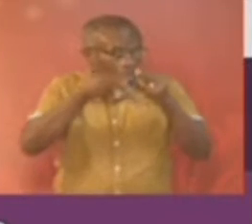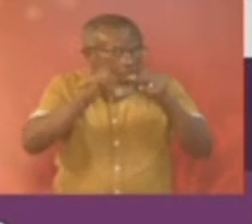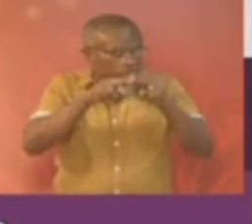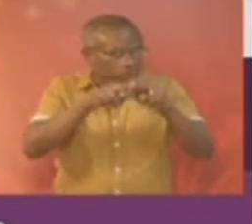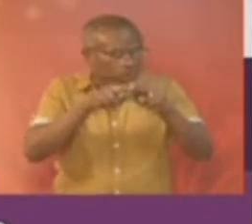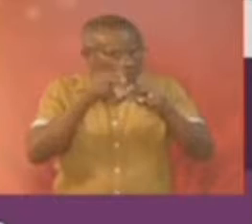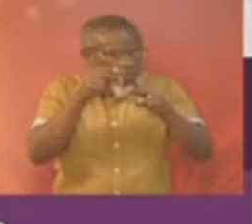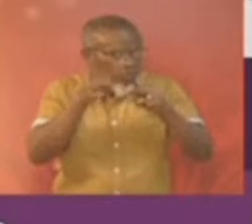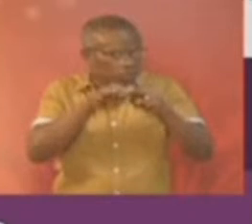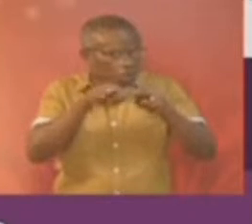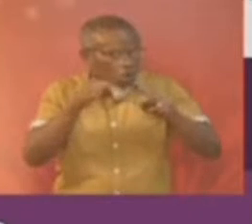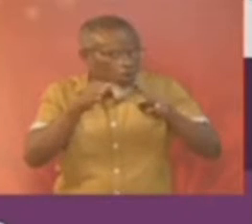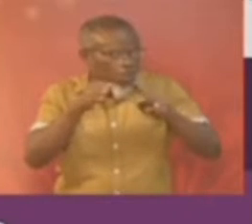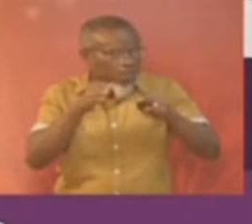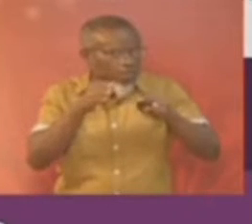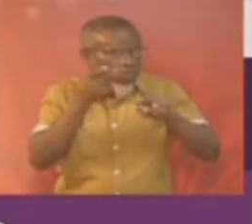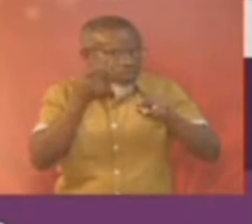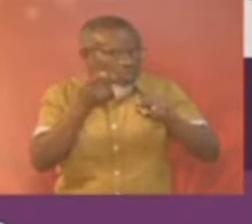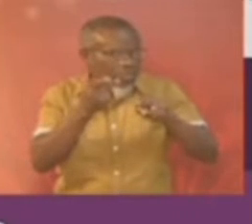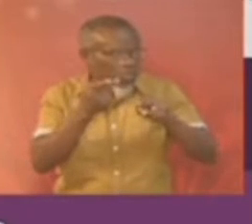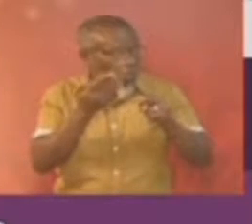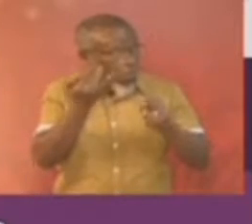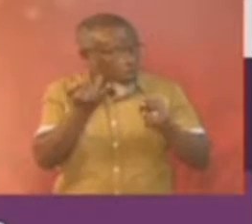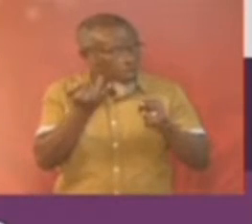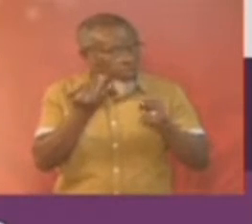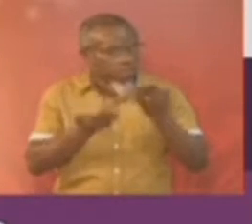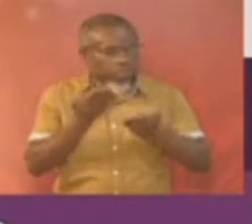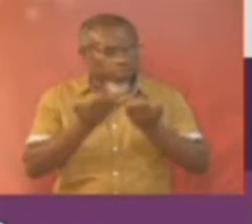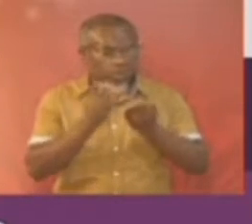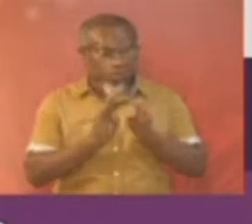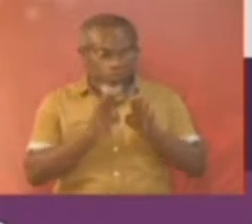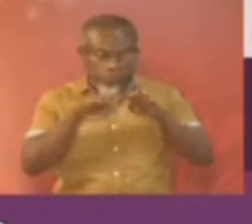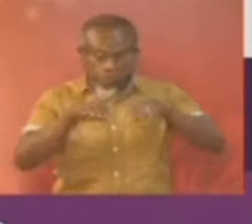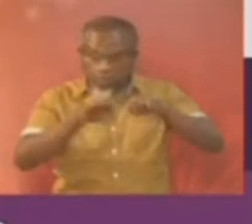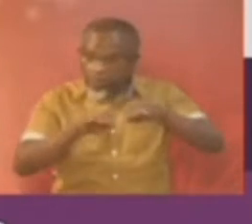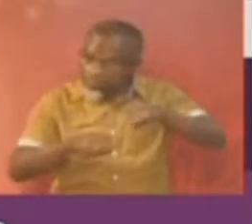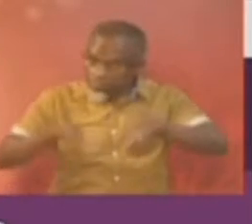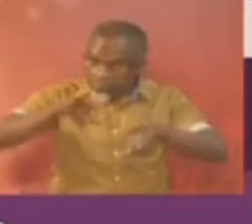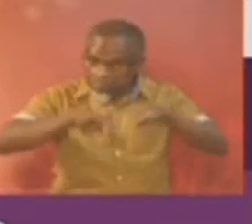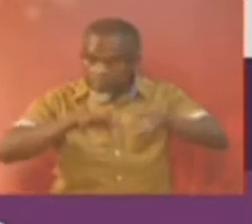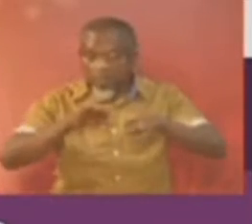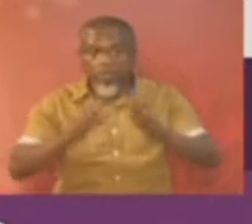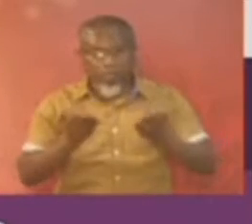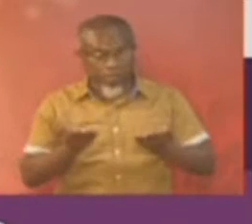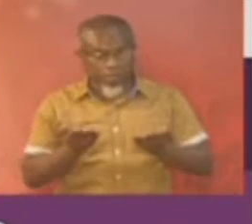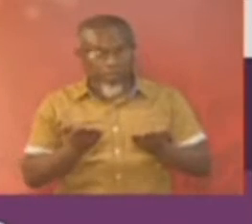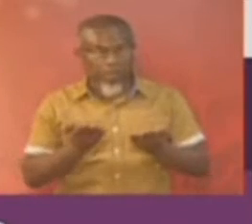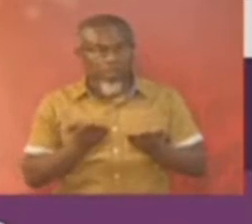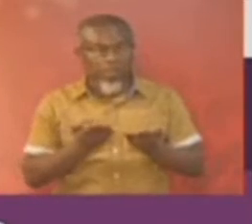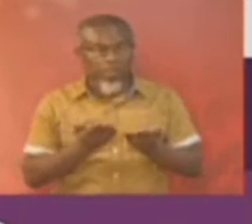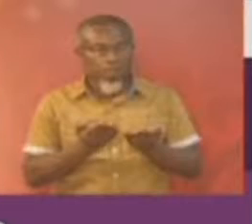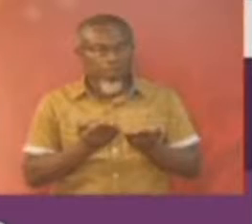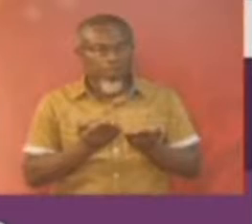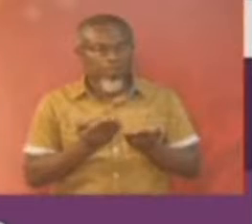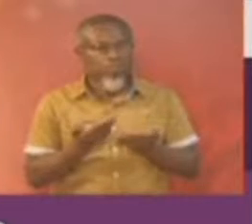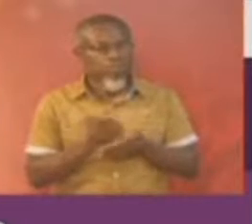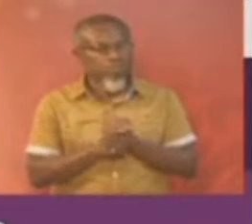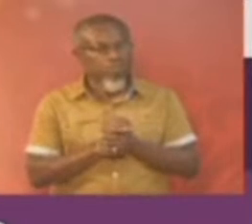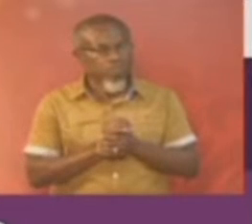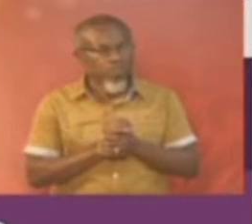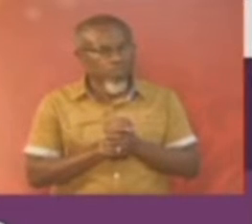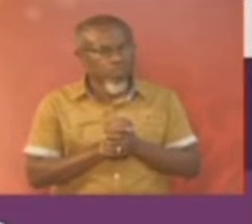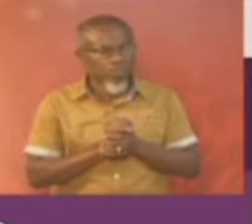no vouching day to day for how much people are adhering to the public regulation, the guidelines, sorry, and that would really be